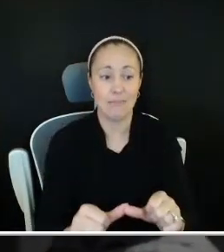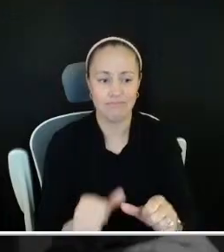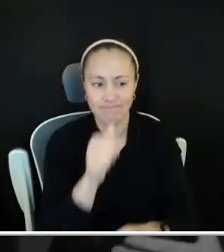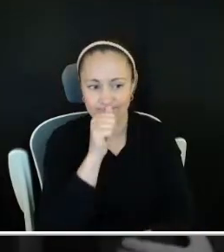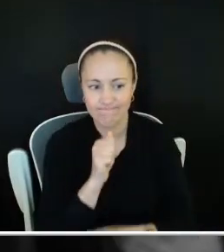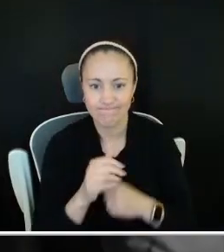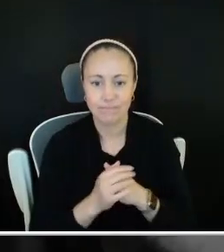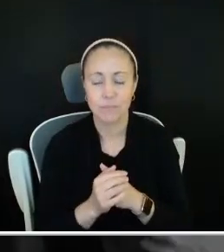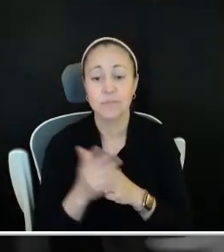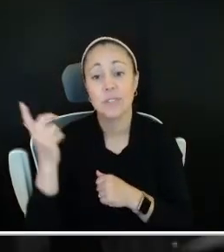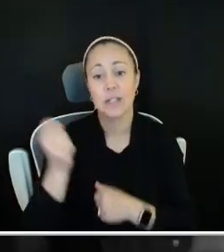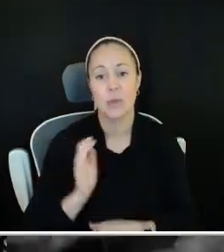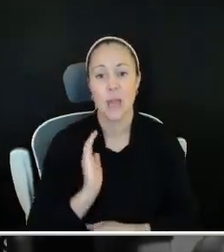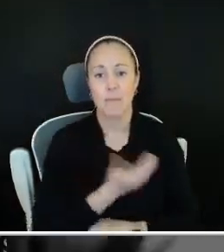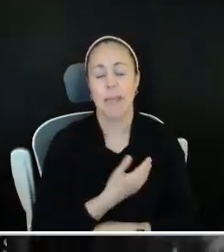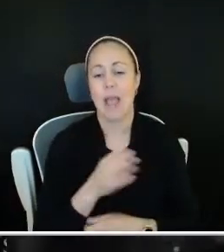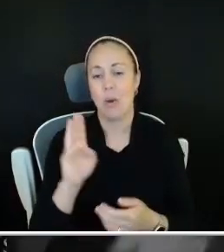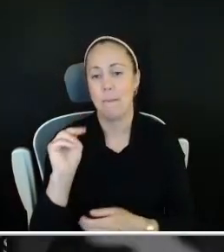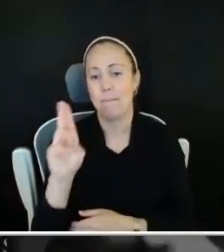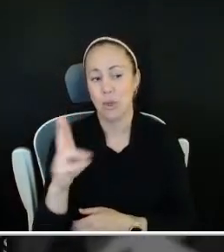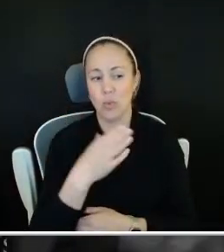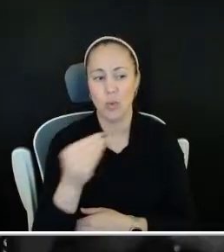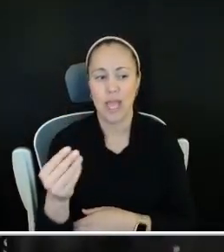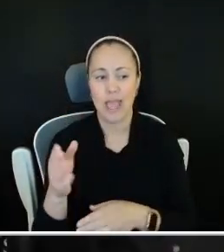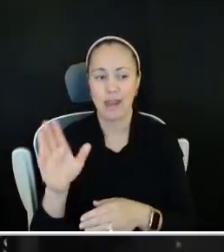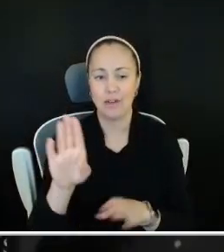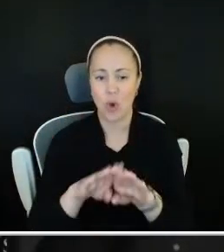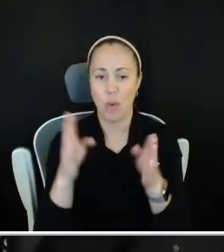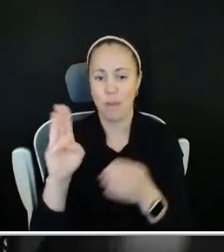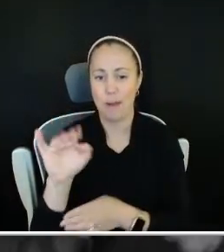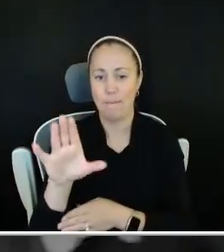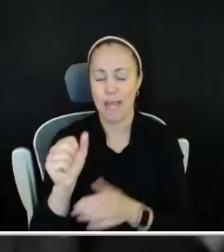Subscribe to our morning medical update and Open Mics with Dr.